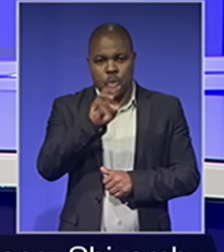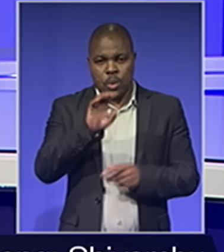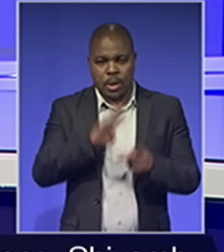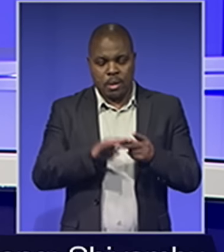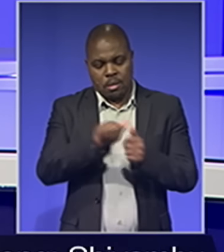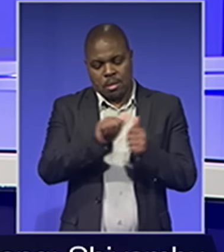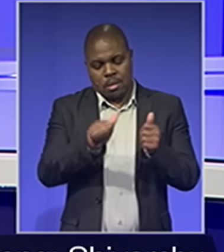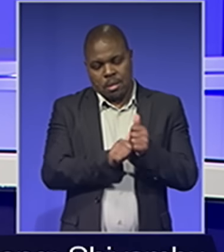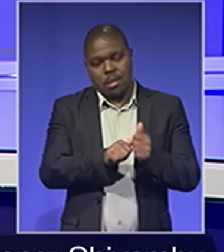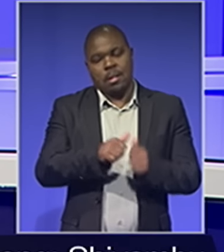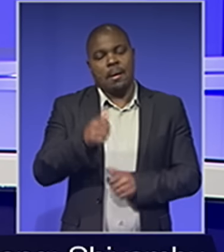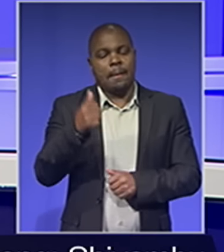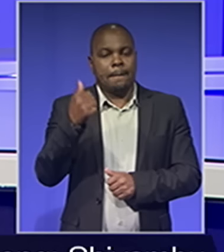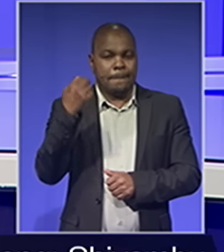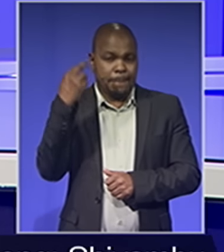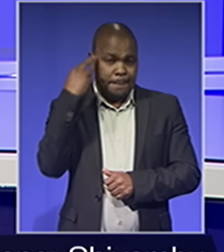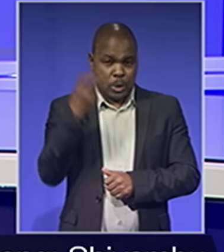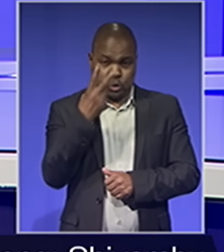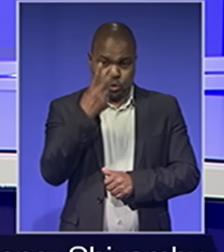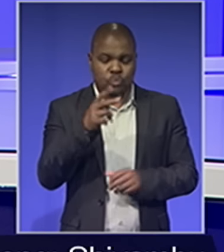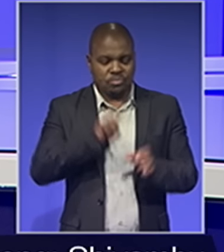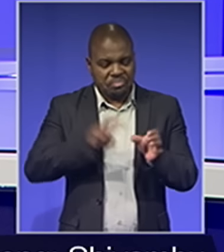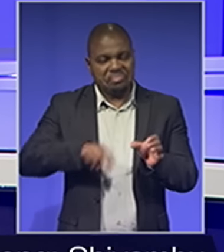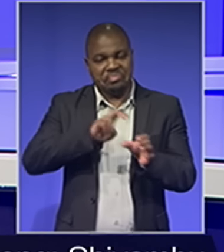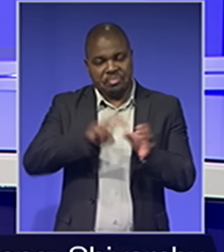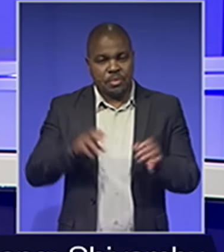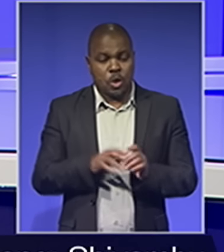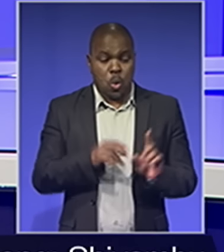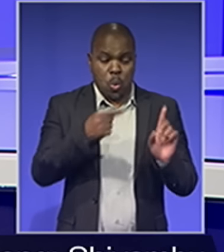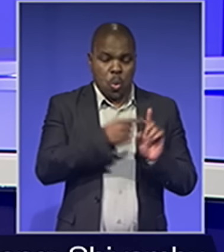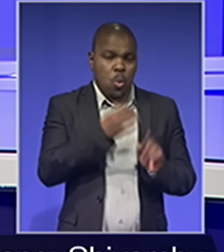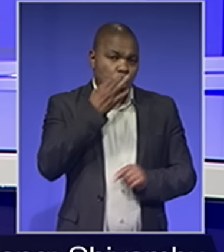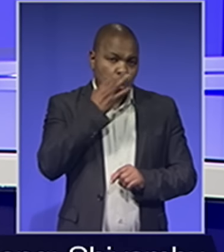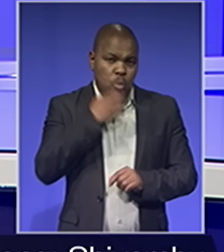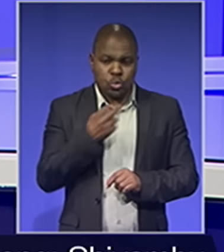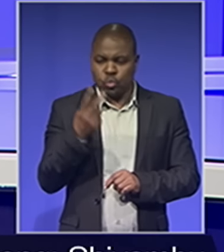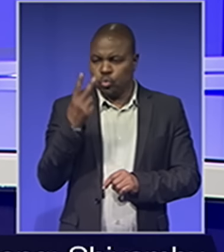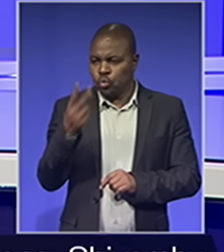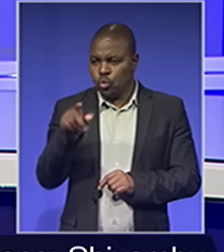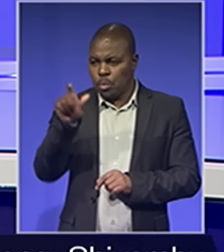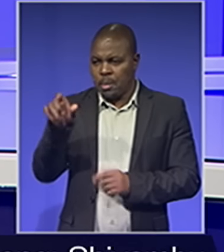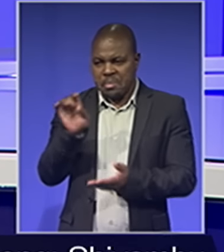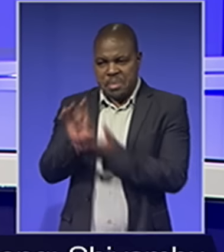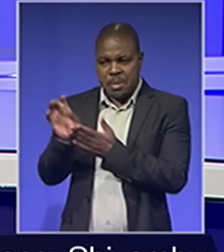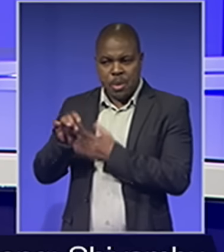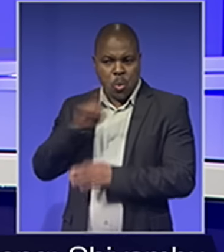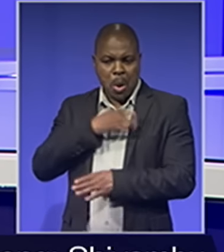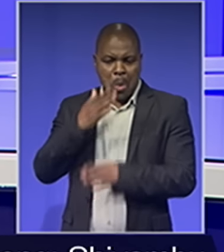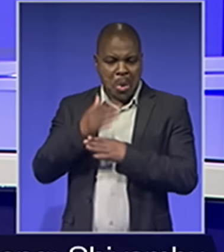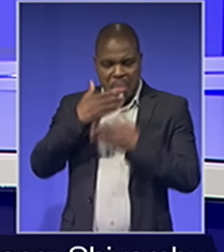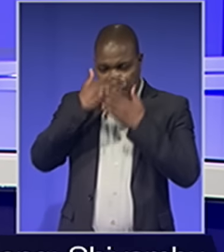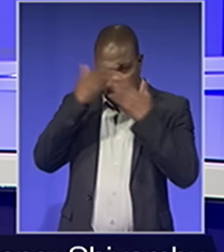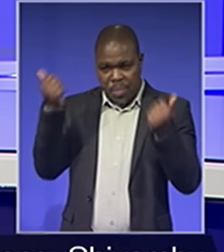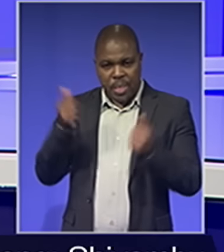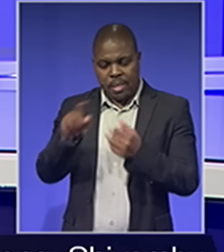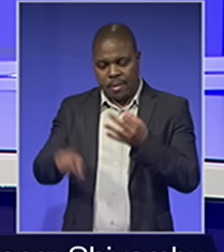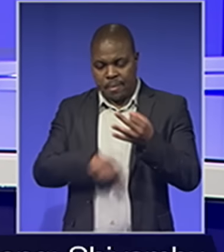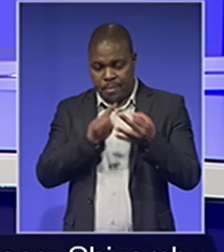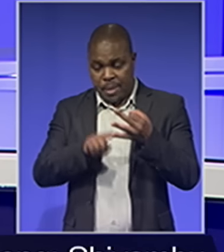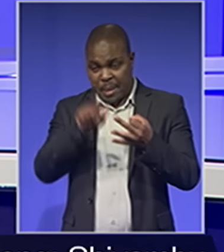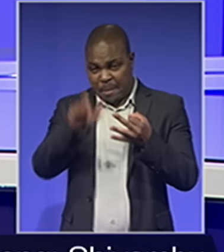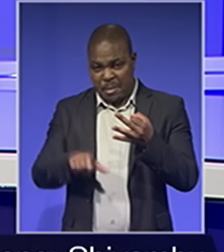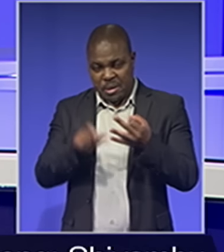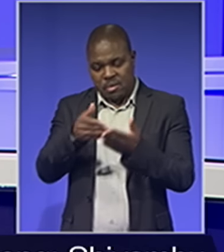lebogile tiro mo lekokong. Shivambu a re ditokololo di le pedi di beleseditswe ka ntlha ya go sa itse tiro fa ya boraro e ntshitswe